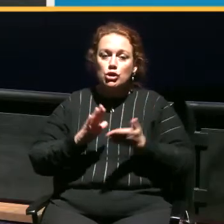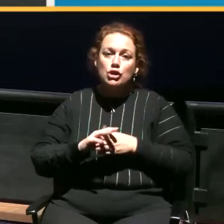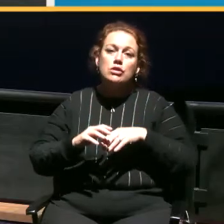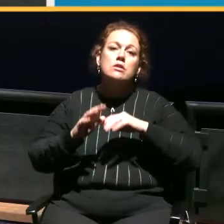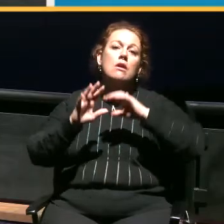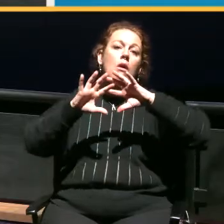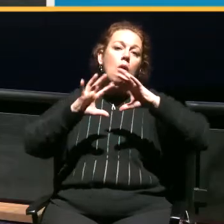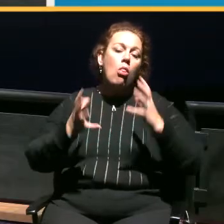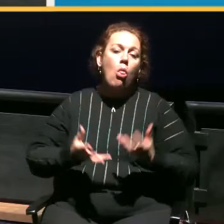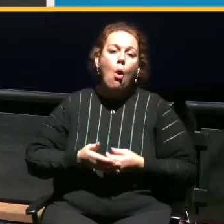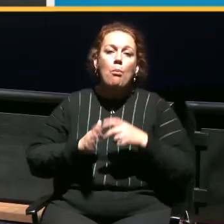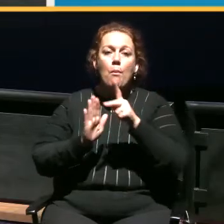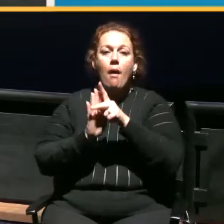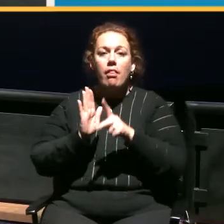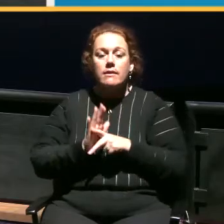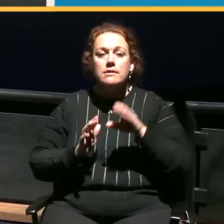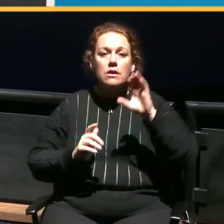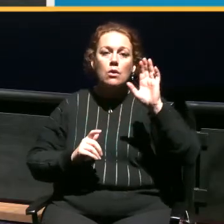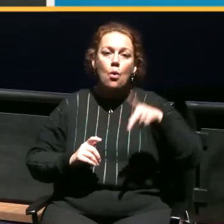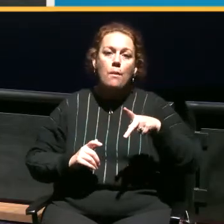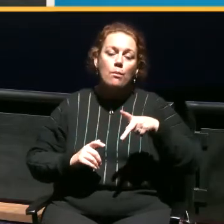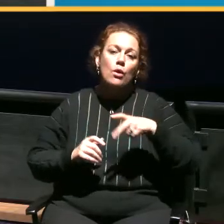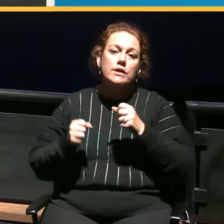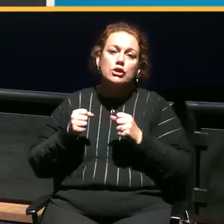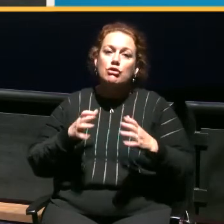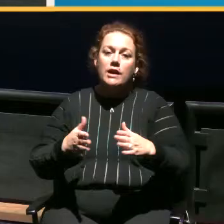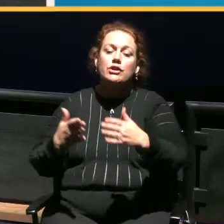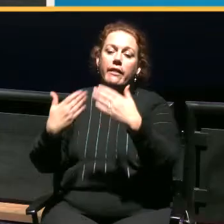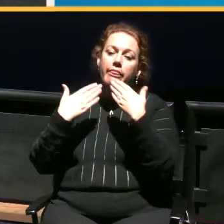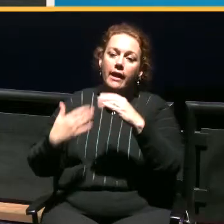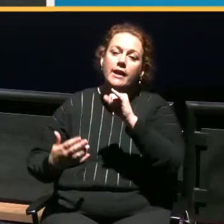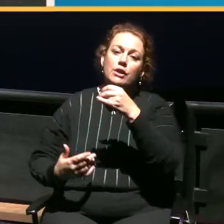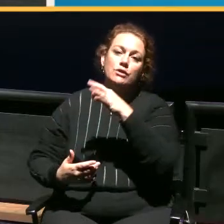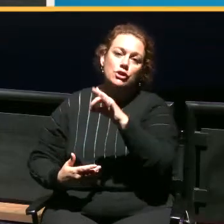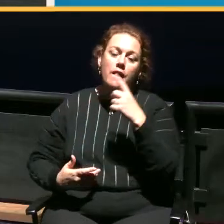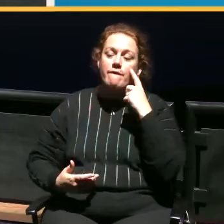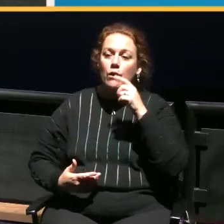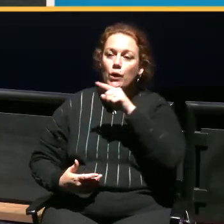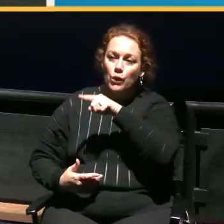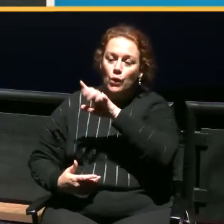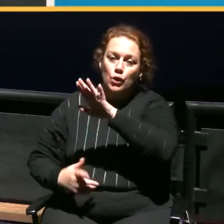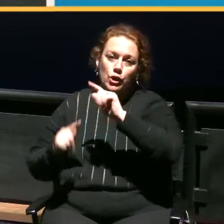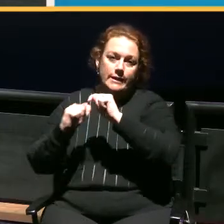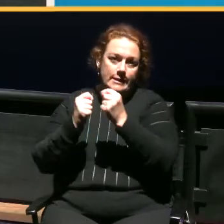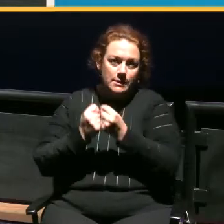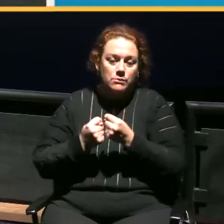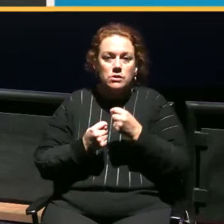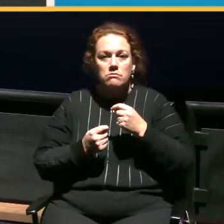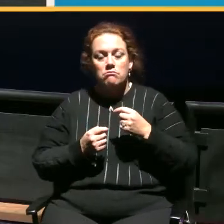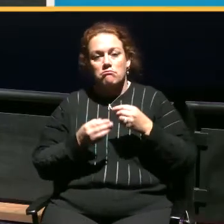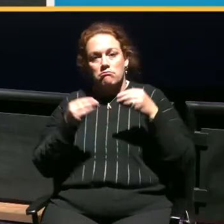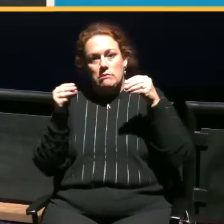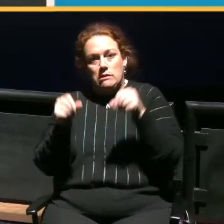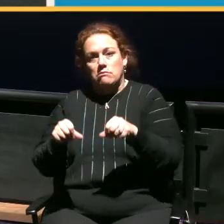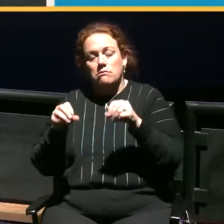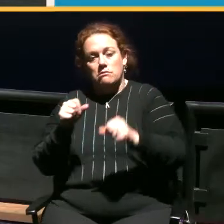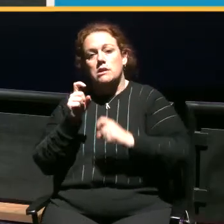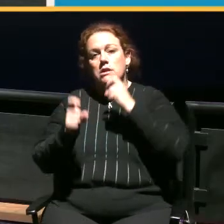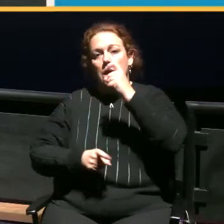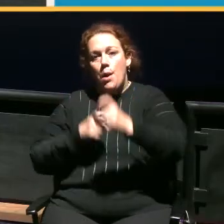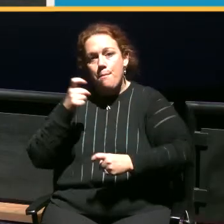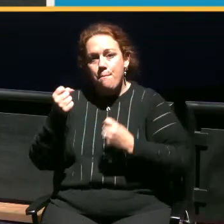Policy, and Corporate Strategy. Thank you, Jeff, for you and your team's generous support of the museum and